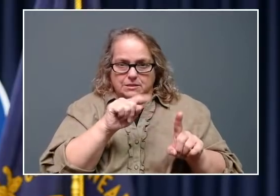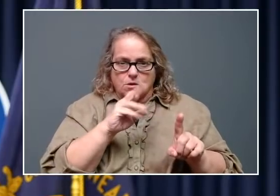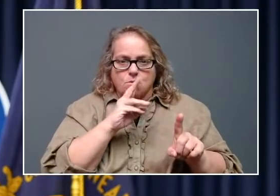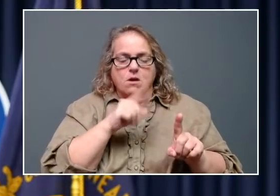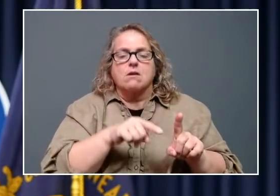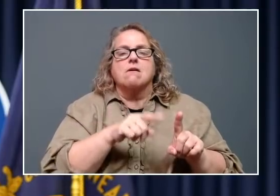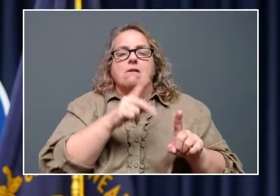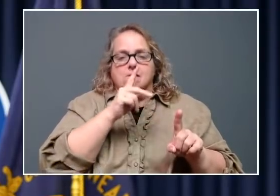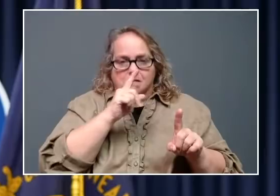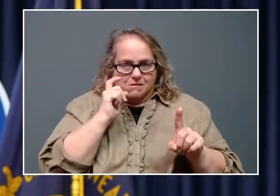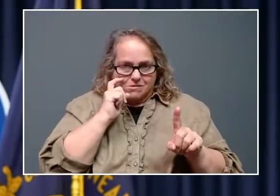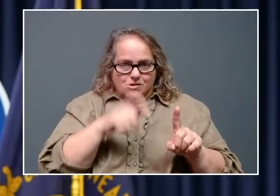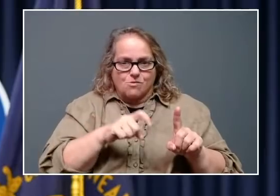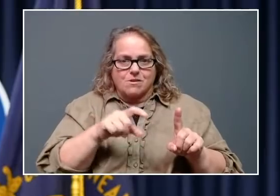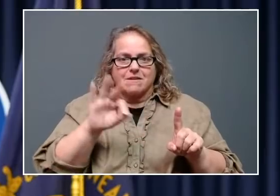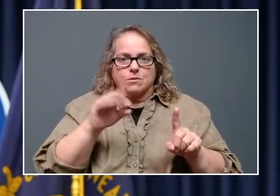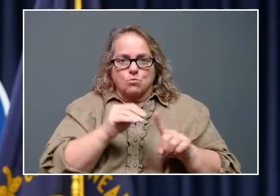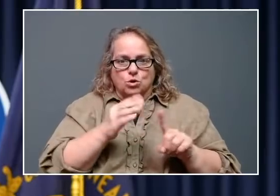seeing.